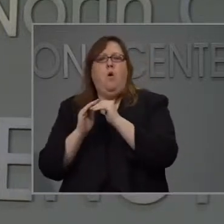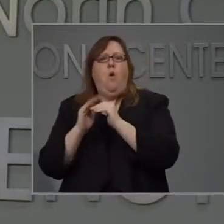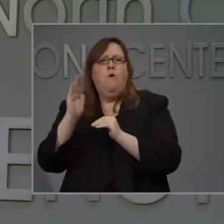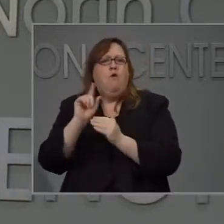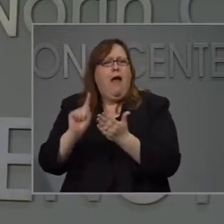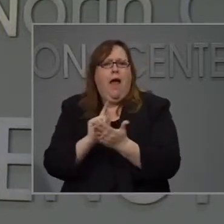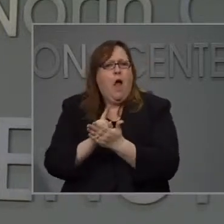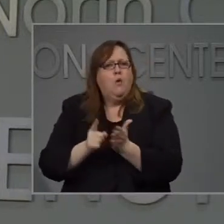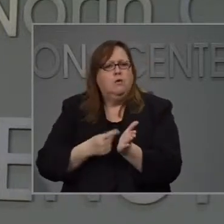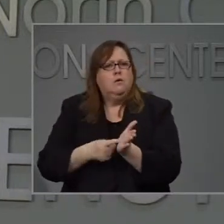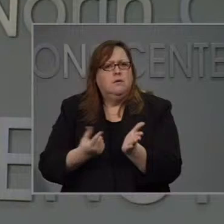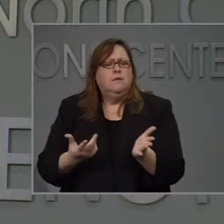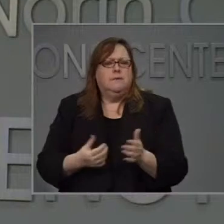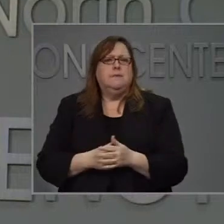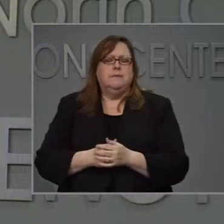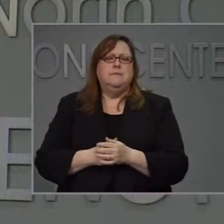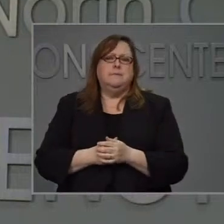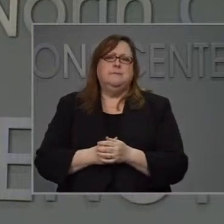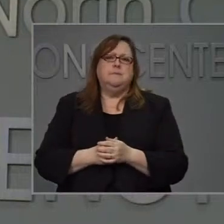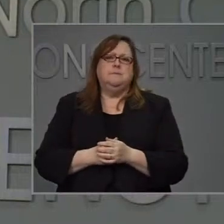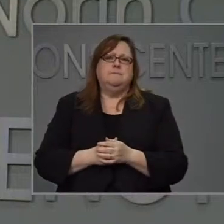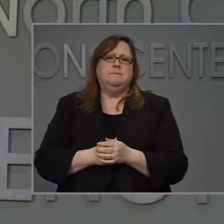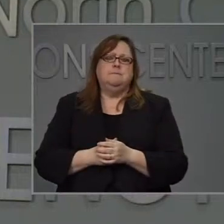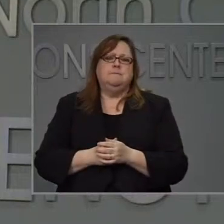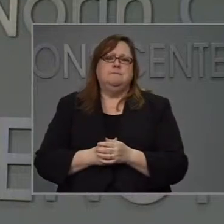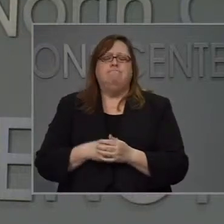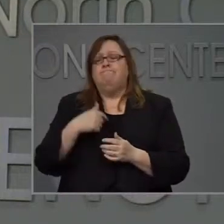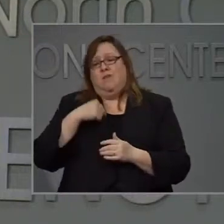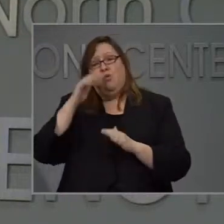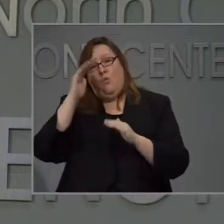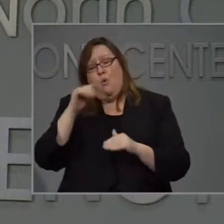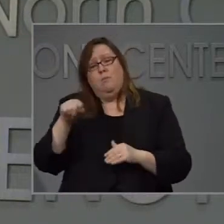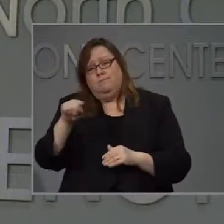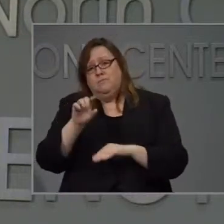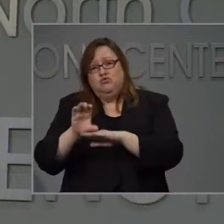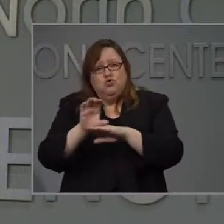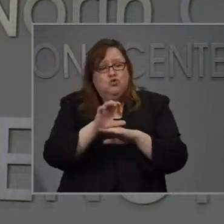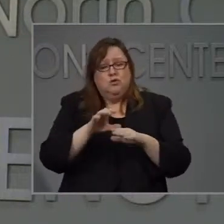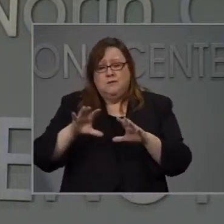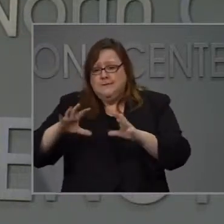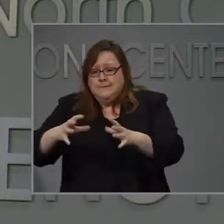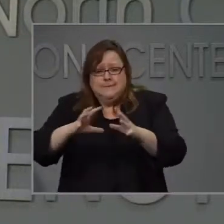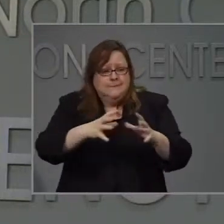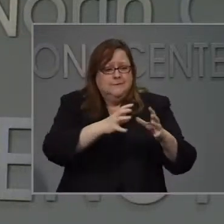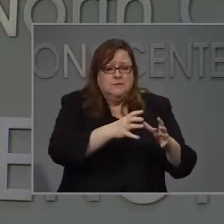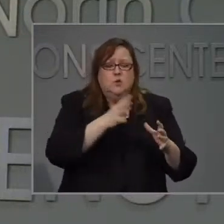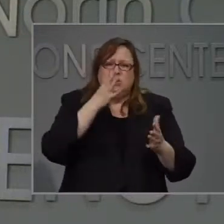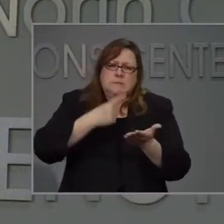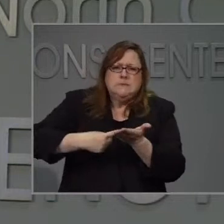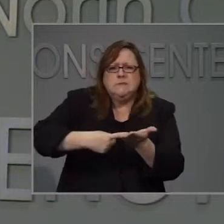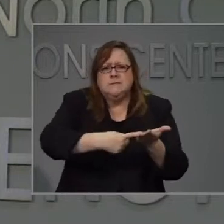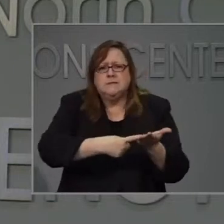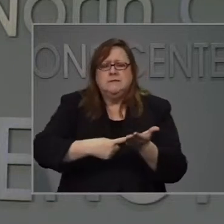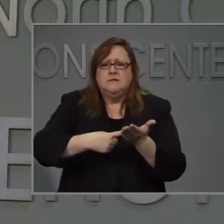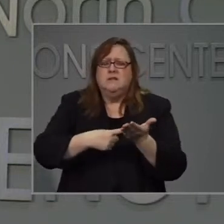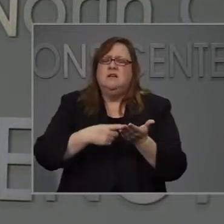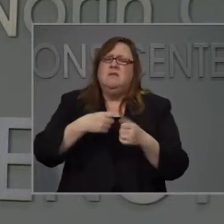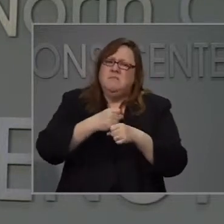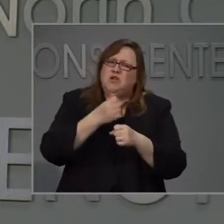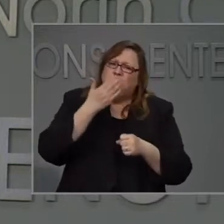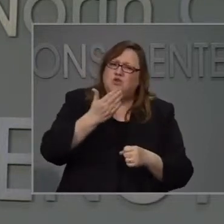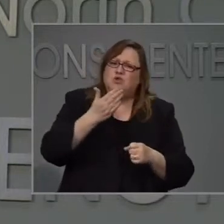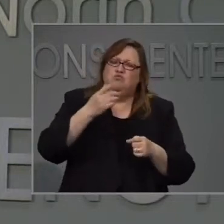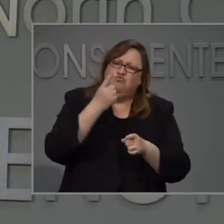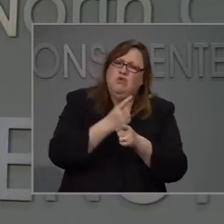an hour. I hope that these congregations will make the right decisions. Law